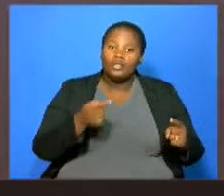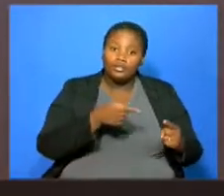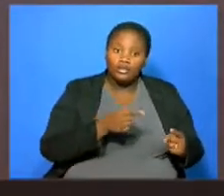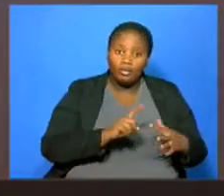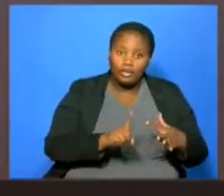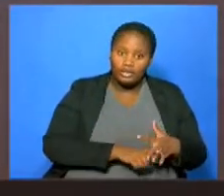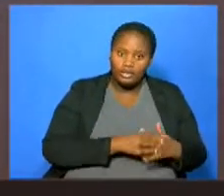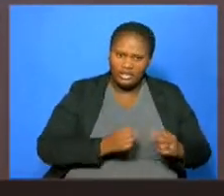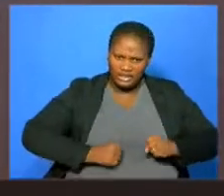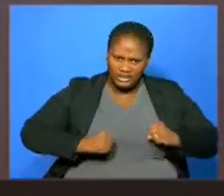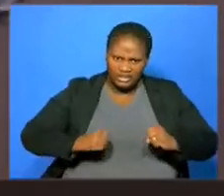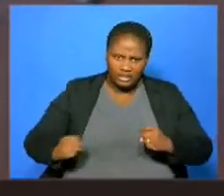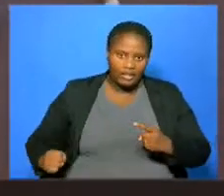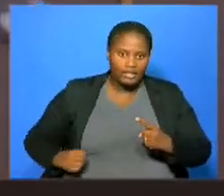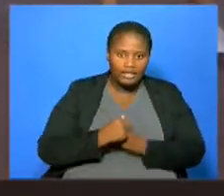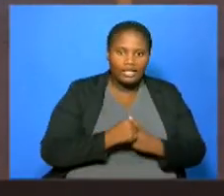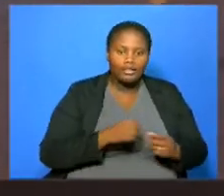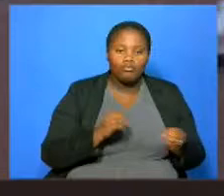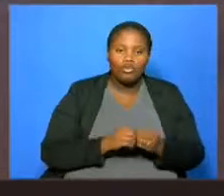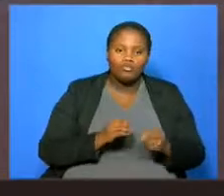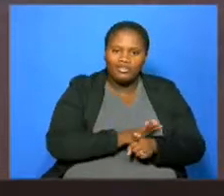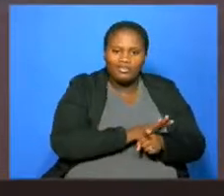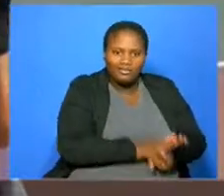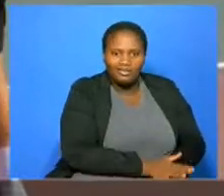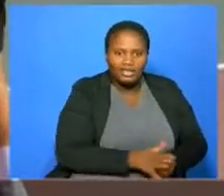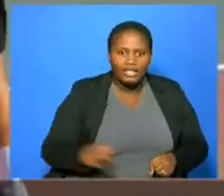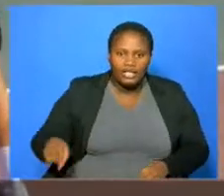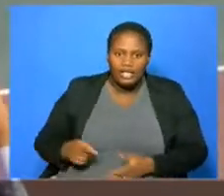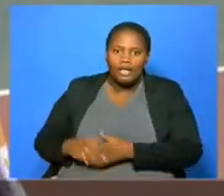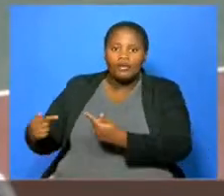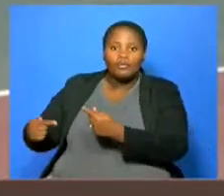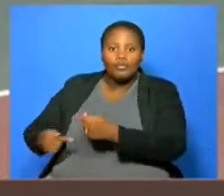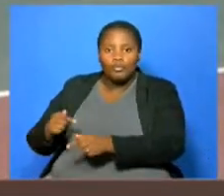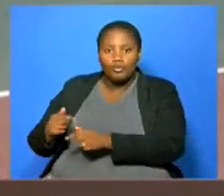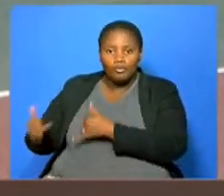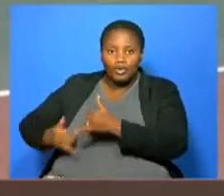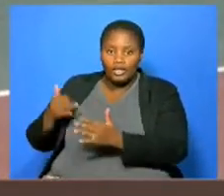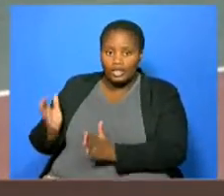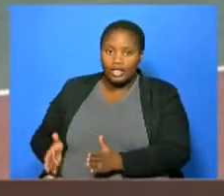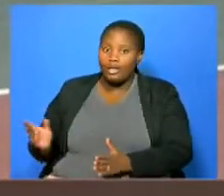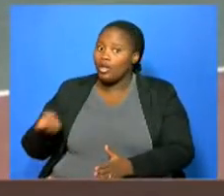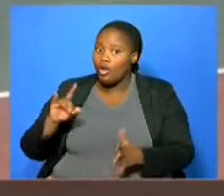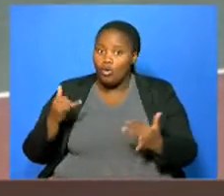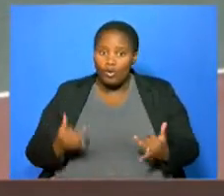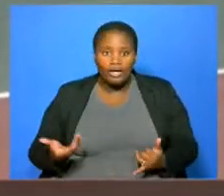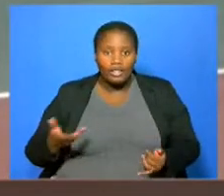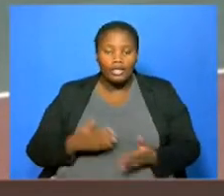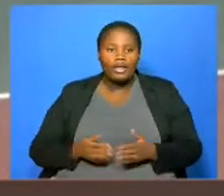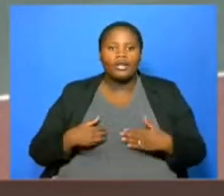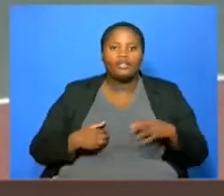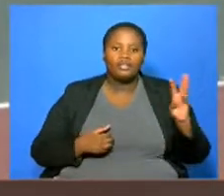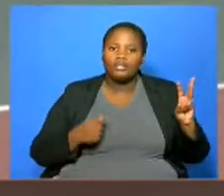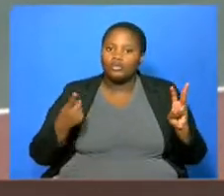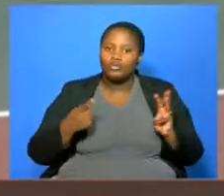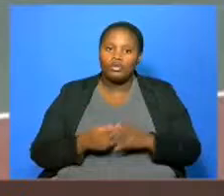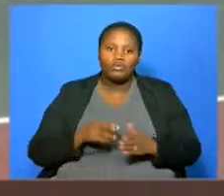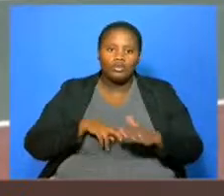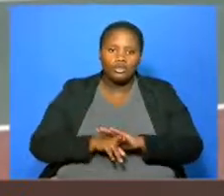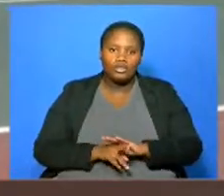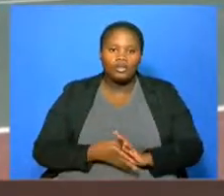first set aggressively, piling pressure on his opponent to win it by a convincing 6-1 scoreline.